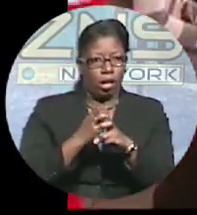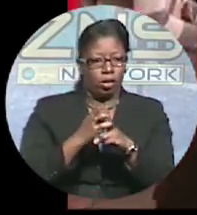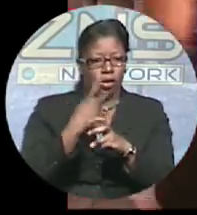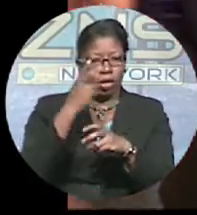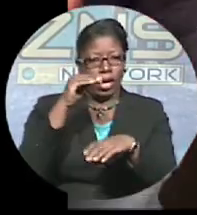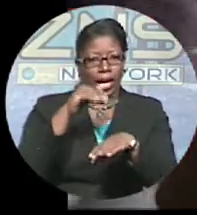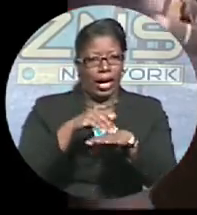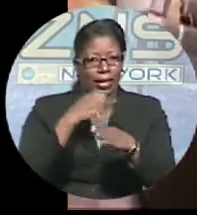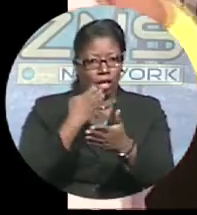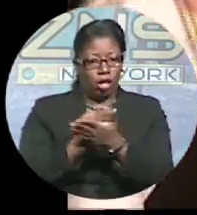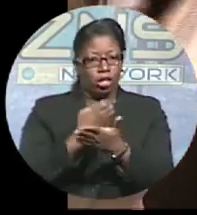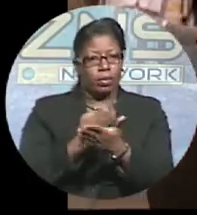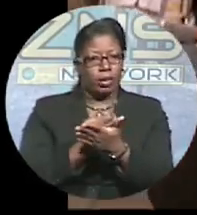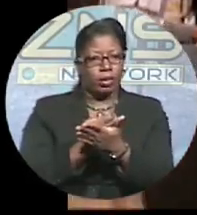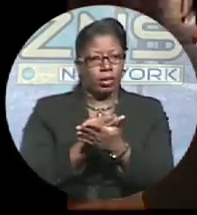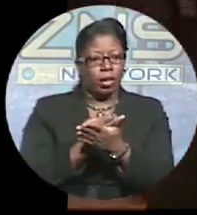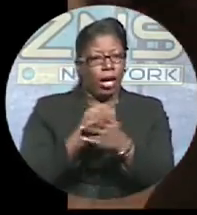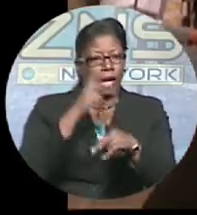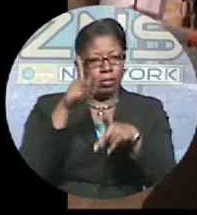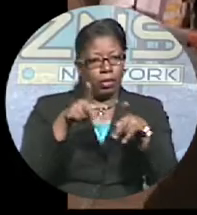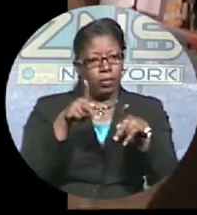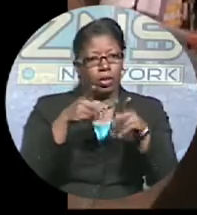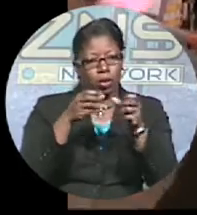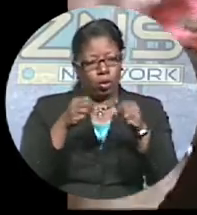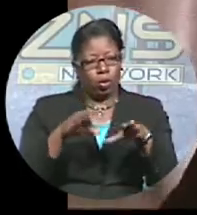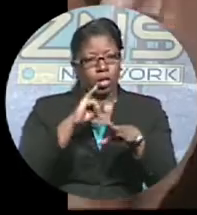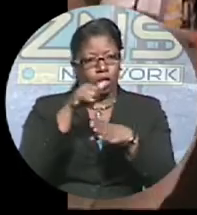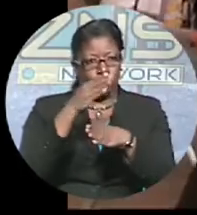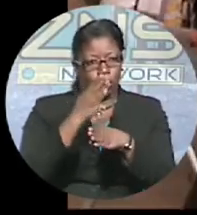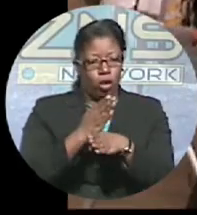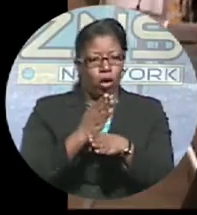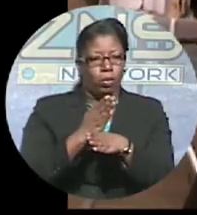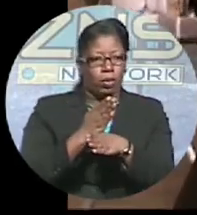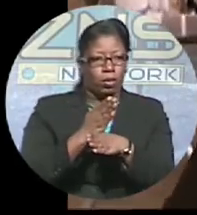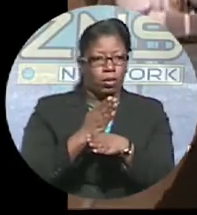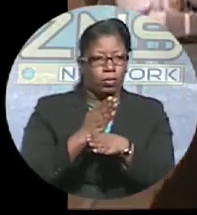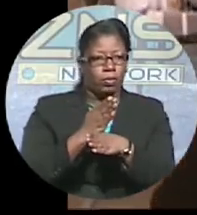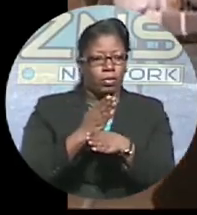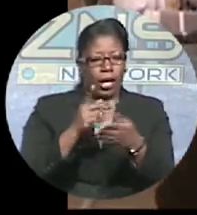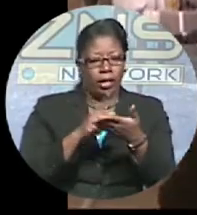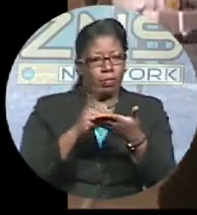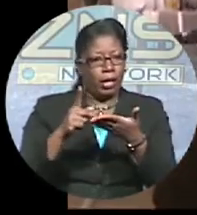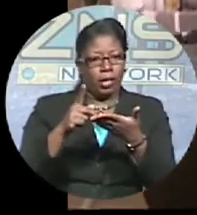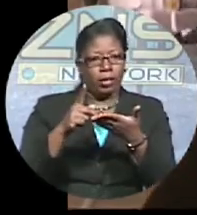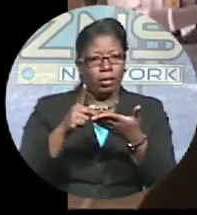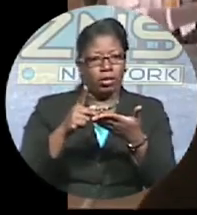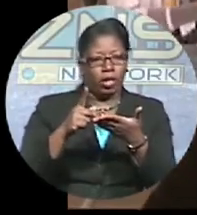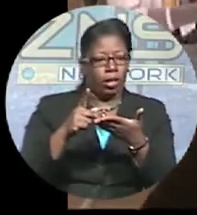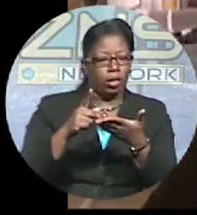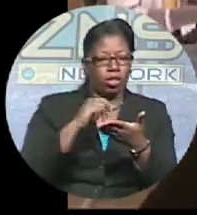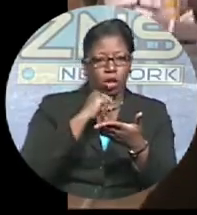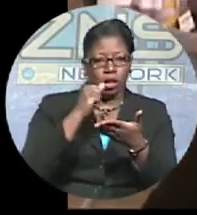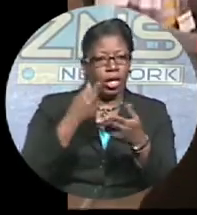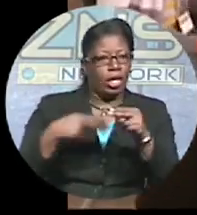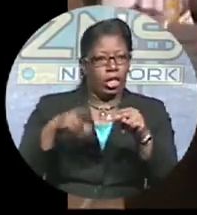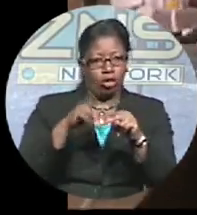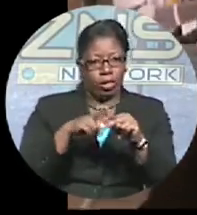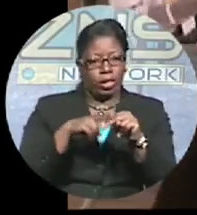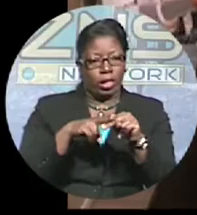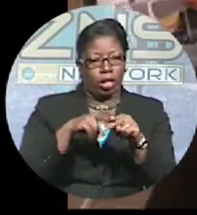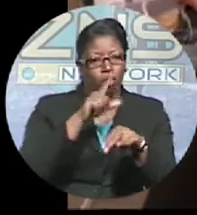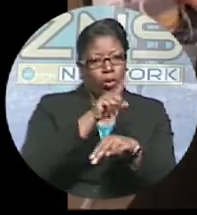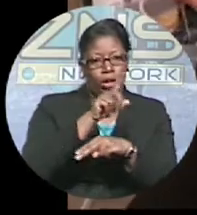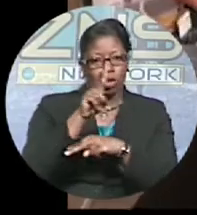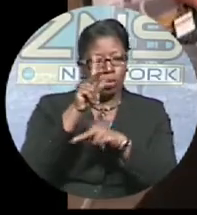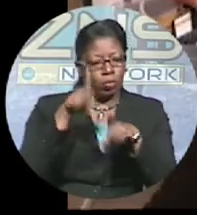economy, look at the fact that people have lost jobs, look at the fact that people's scales aren't even going up. And when you have one or two children that are trying to make a difference